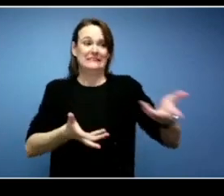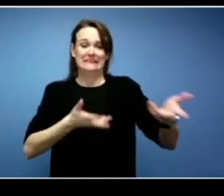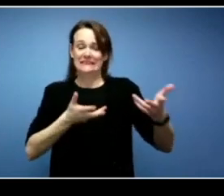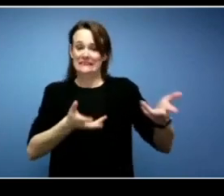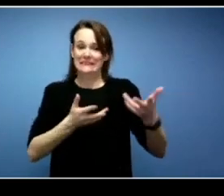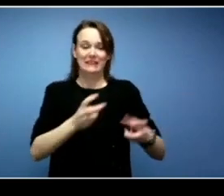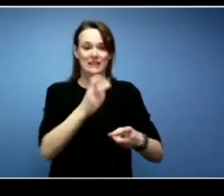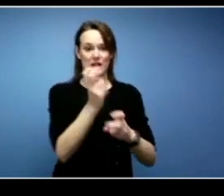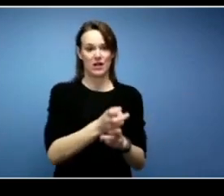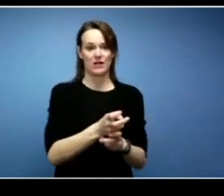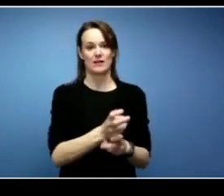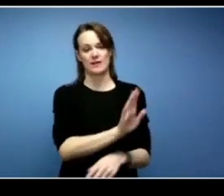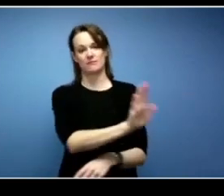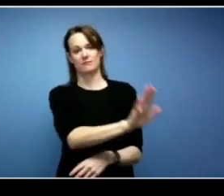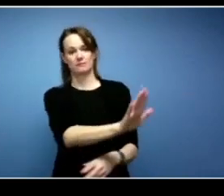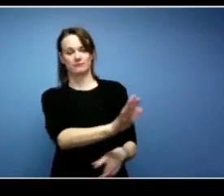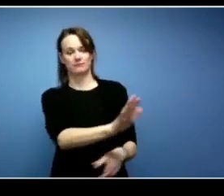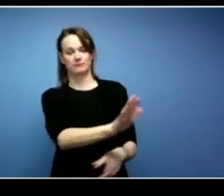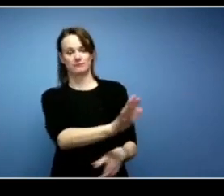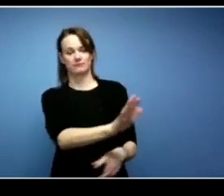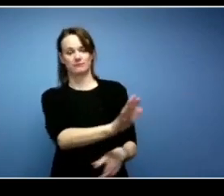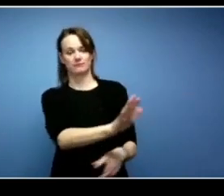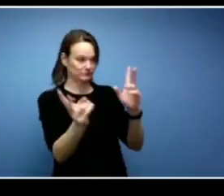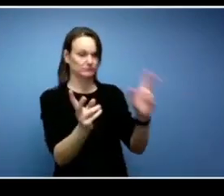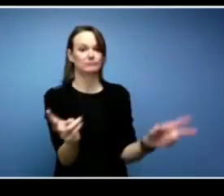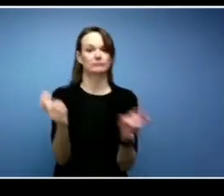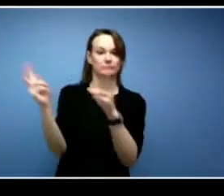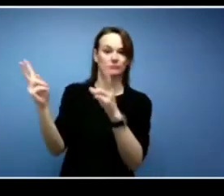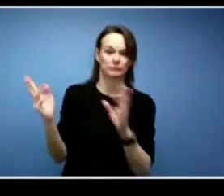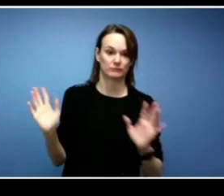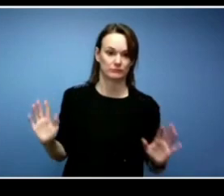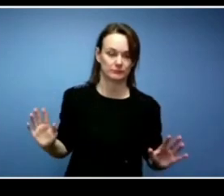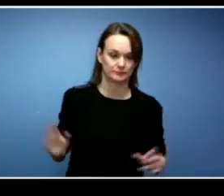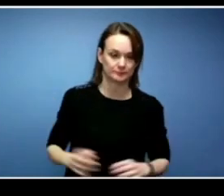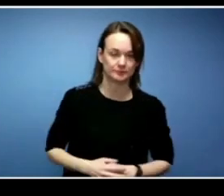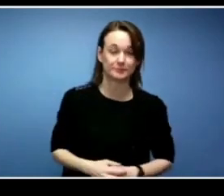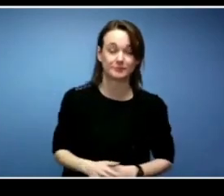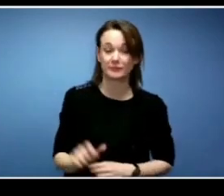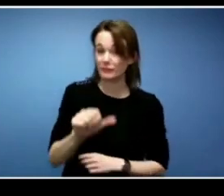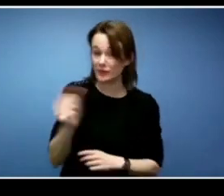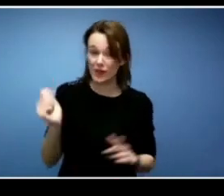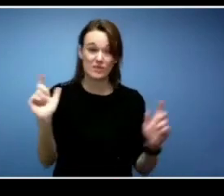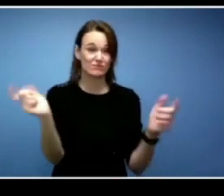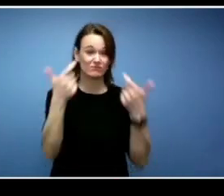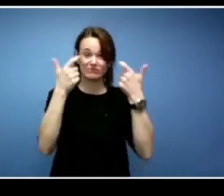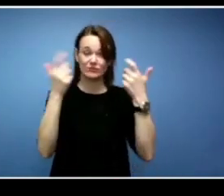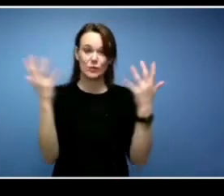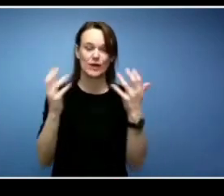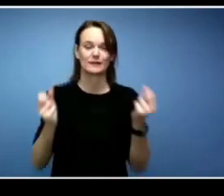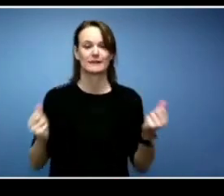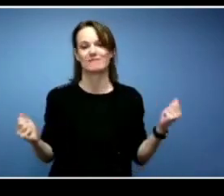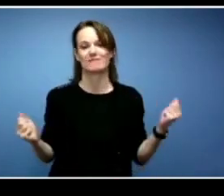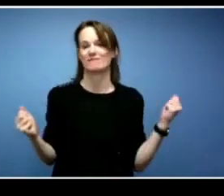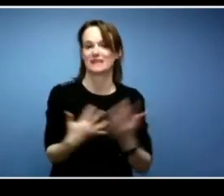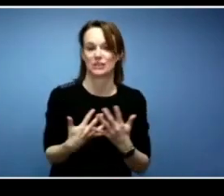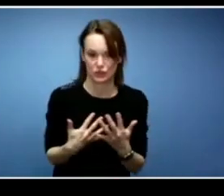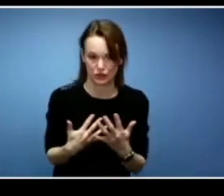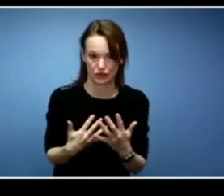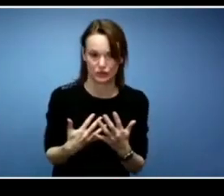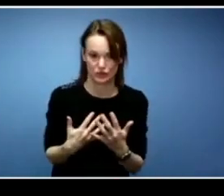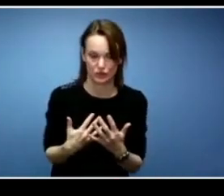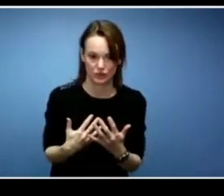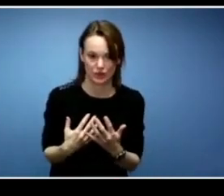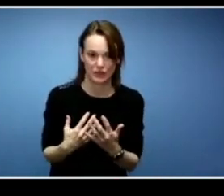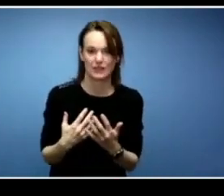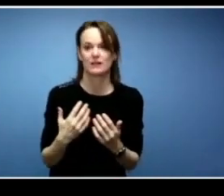other thing I would also say is that fear was another big hurdle for me in